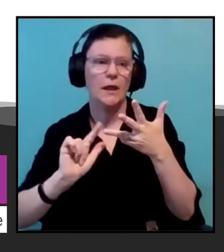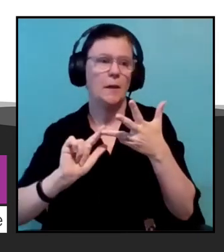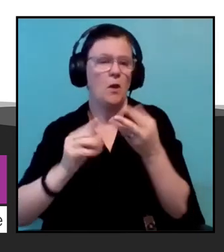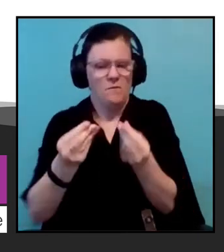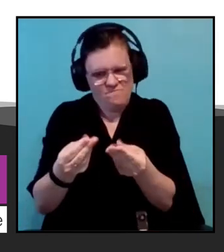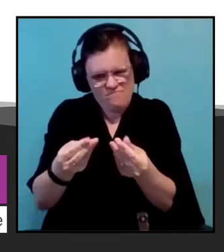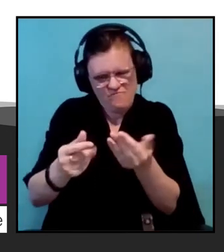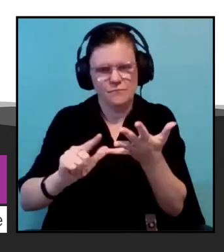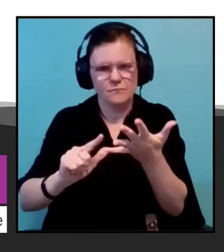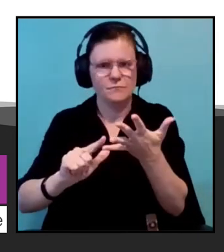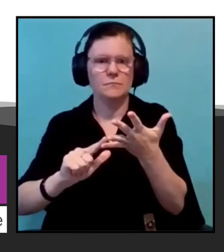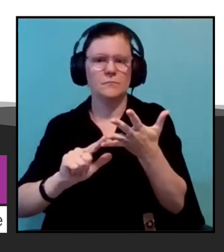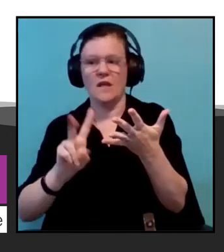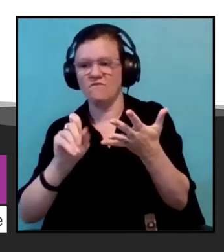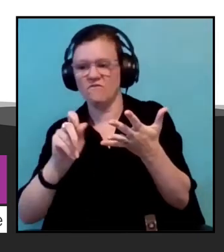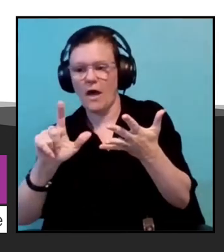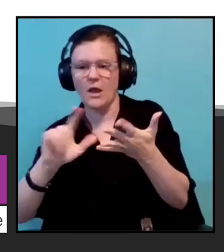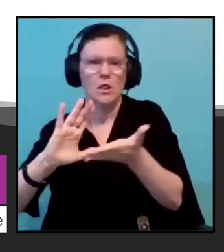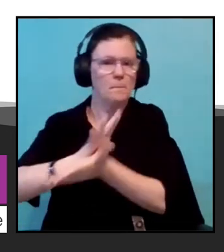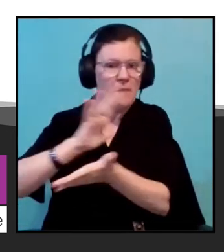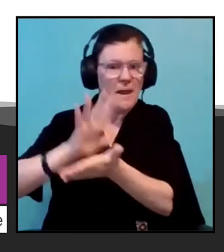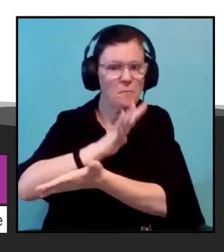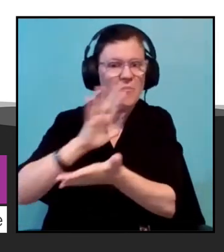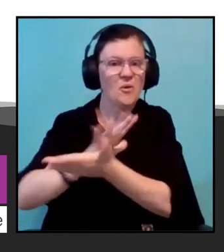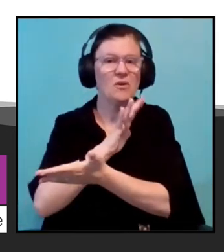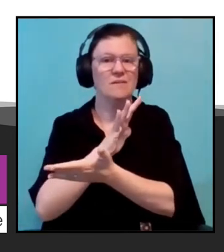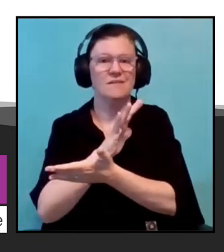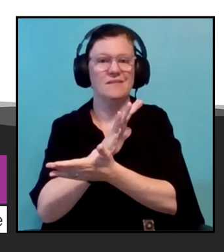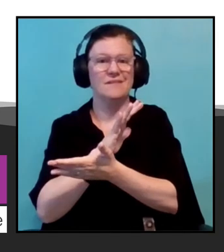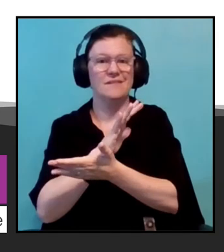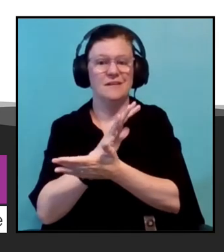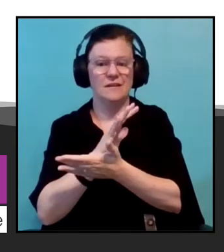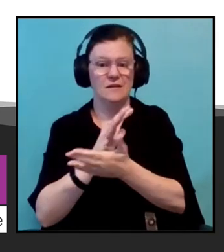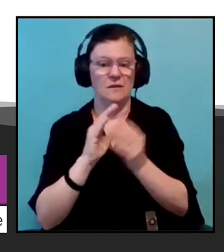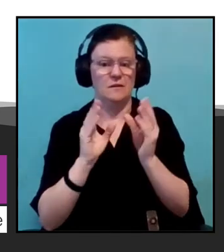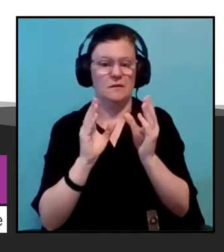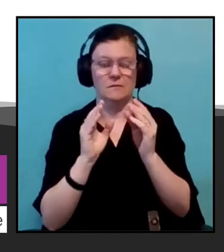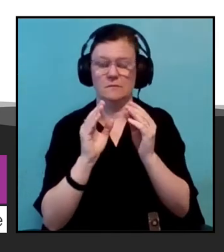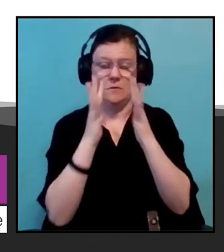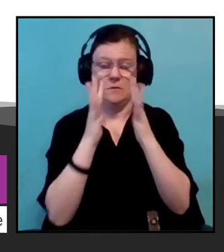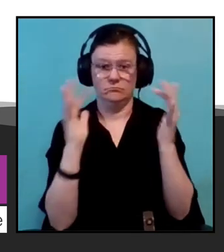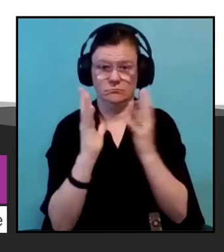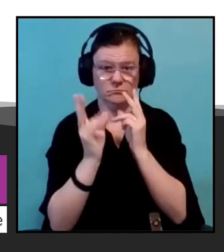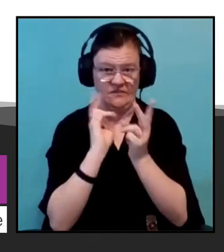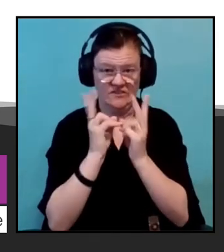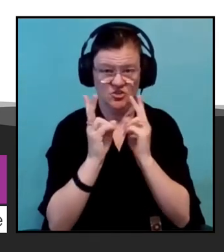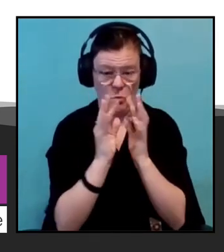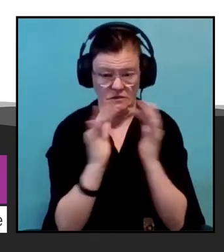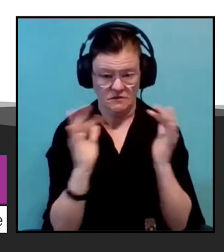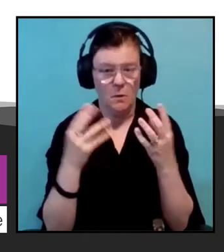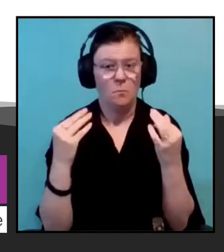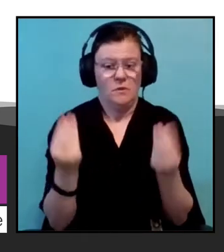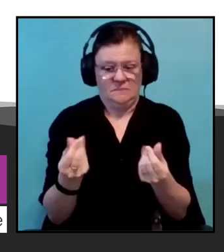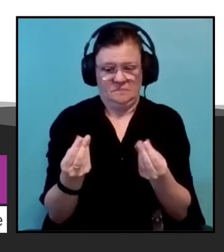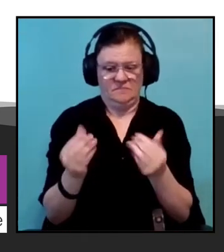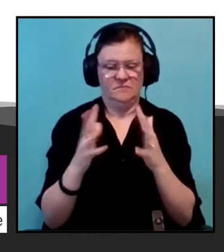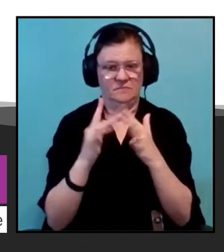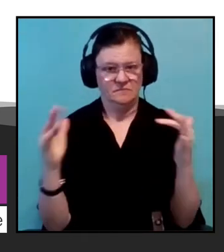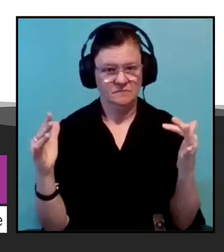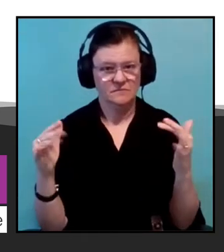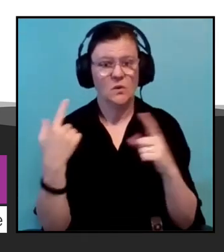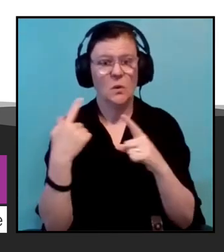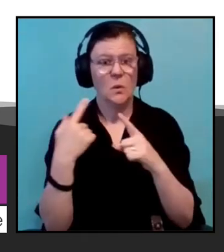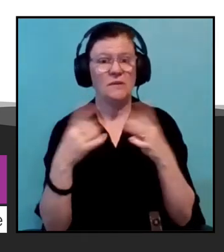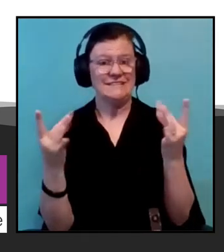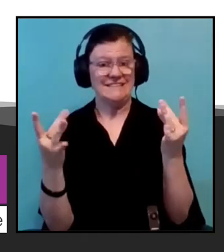kente fabric, vinyl paper, meant that there was a lot of visual diversity. And actually the idea for the street sign